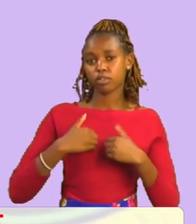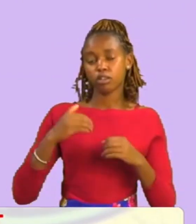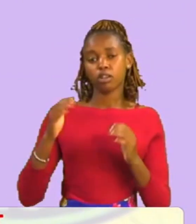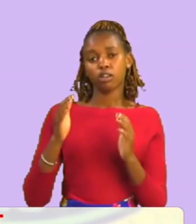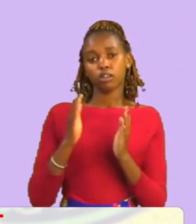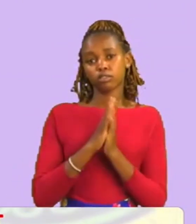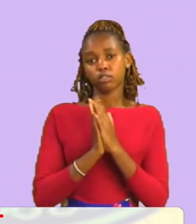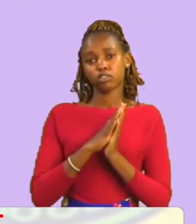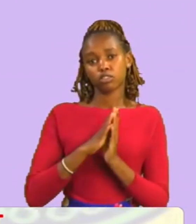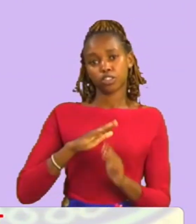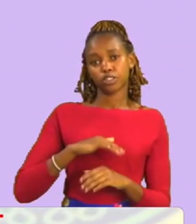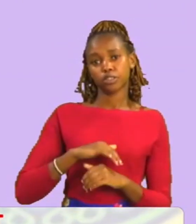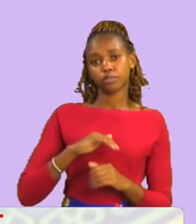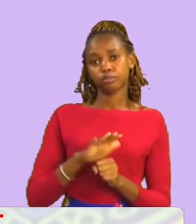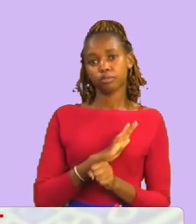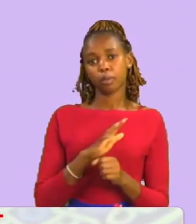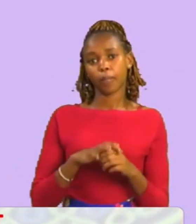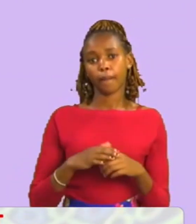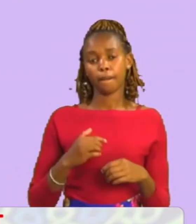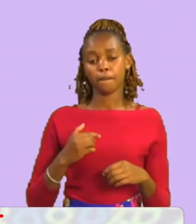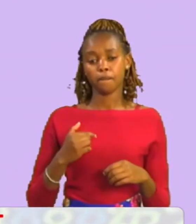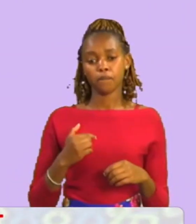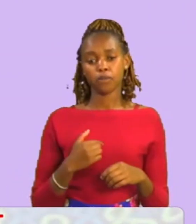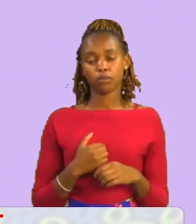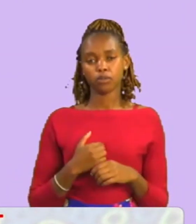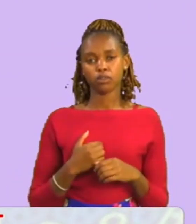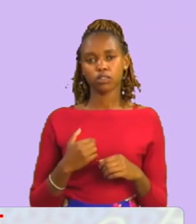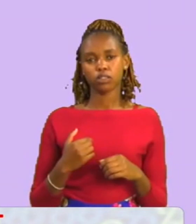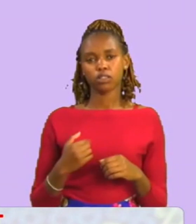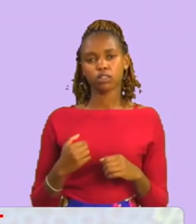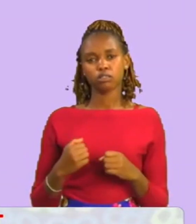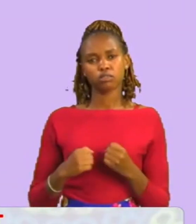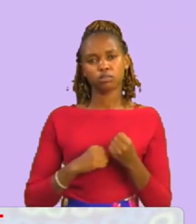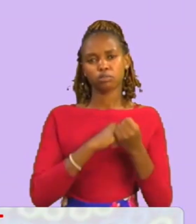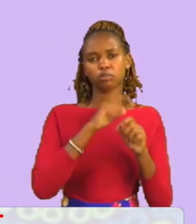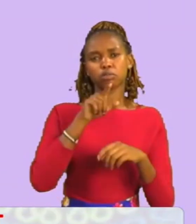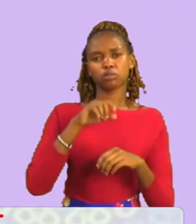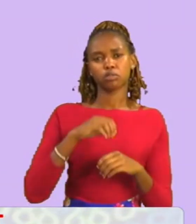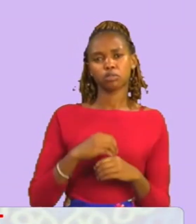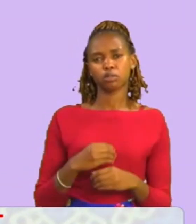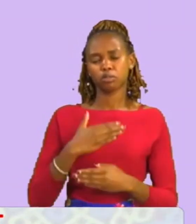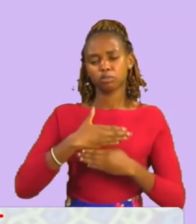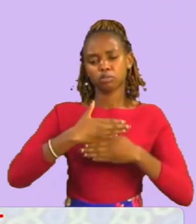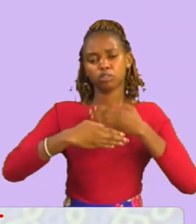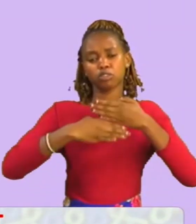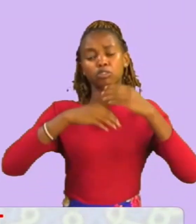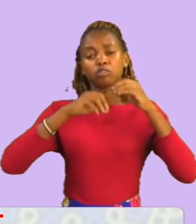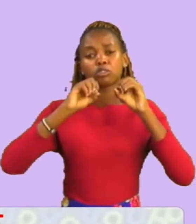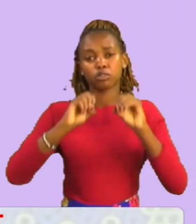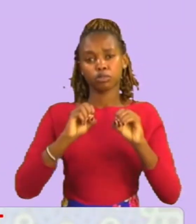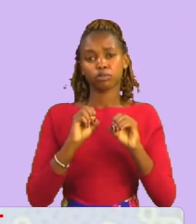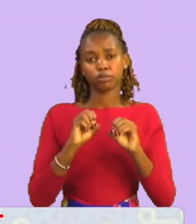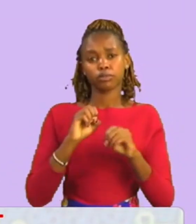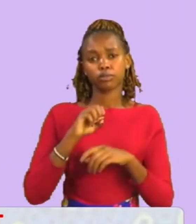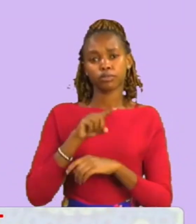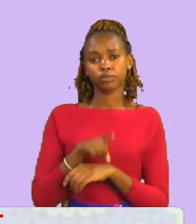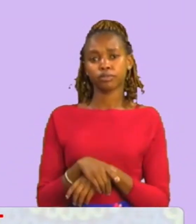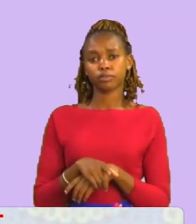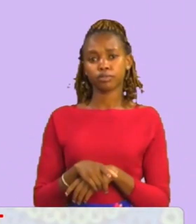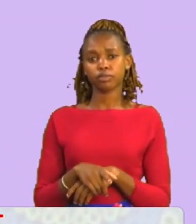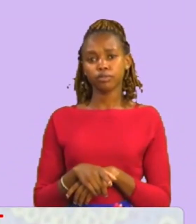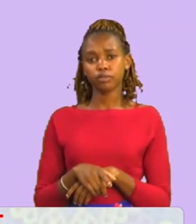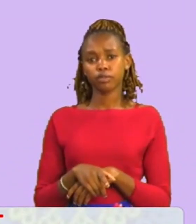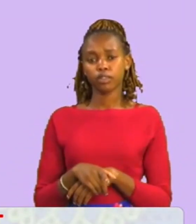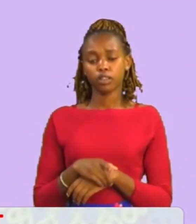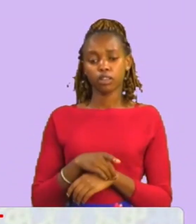start me maybe I have this circle unaona umsiasa kujengi. Kwanza cheki tu na kwanza ma youth man. Youth man team unamchapia zile za ana